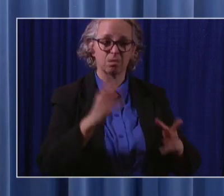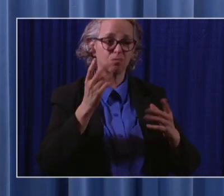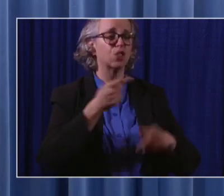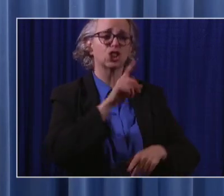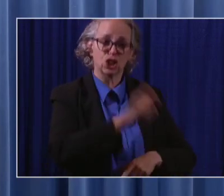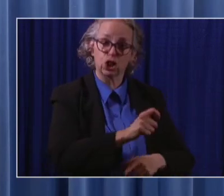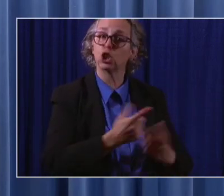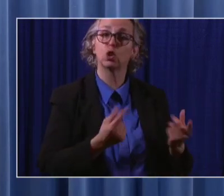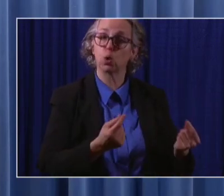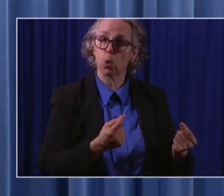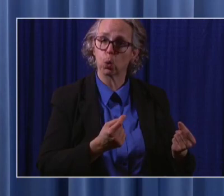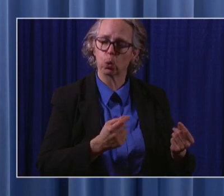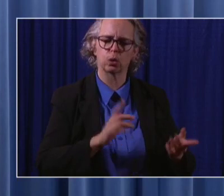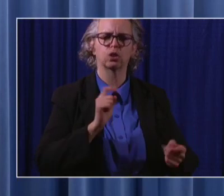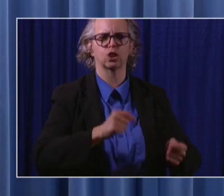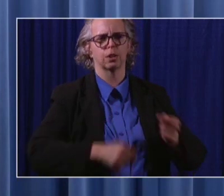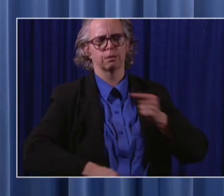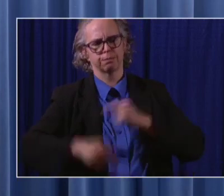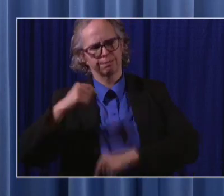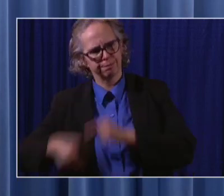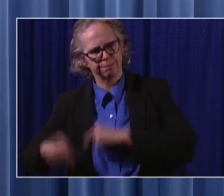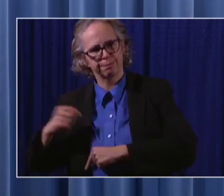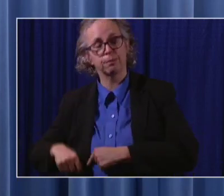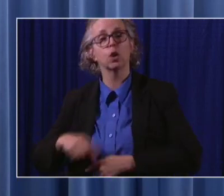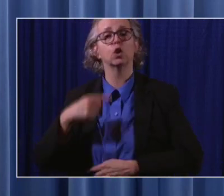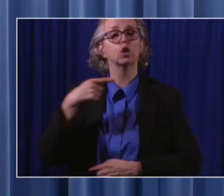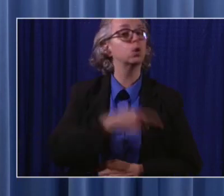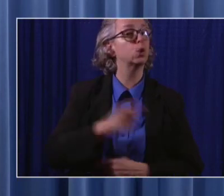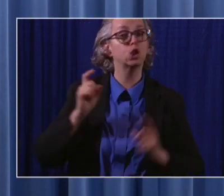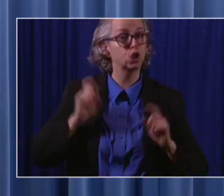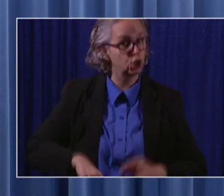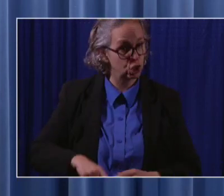go about the business of